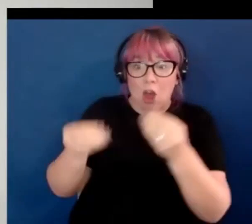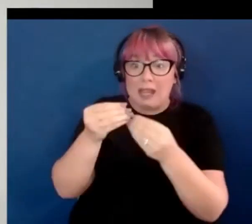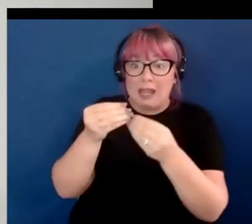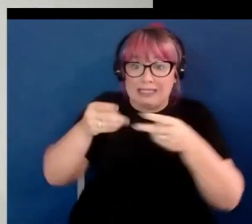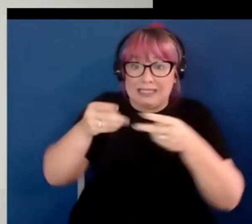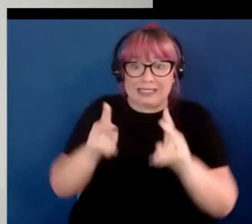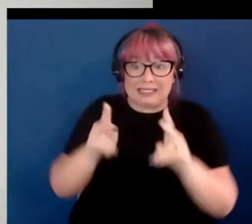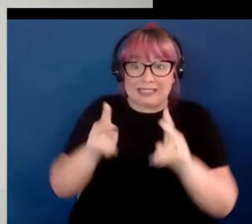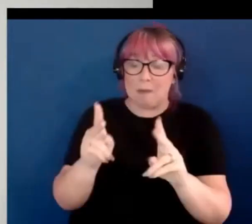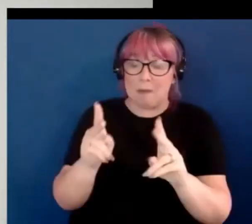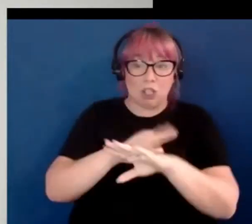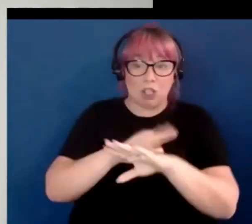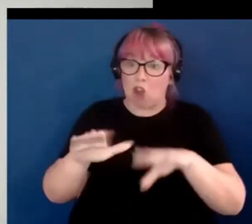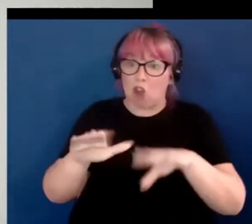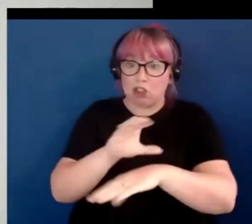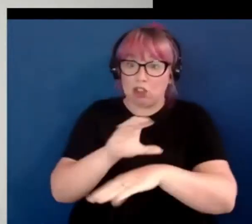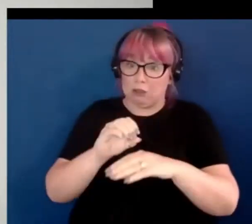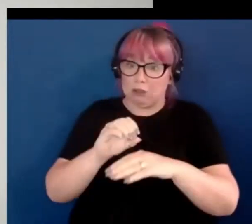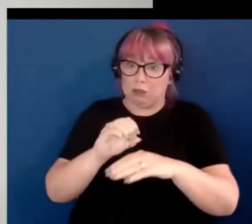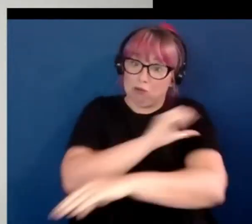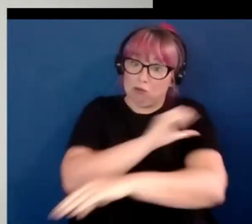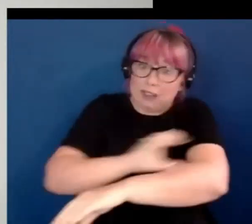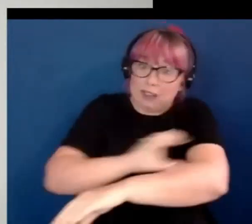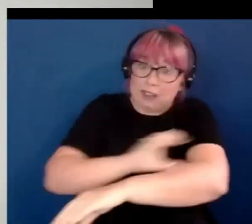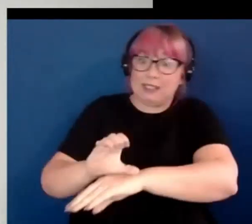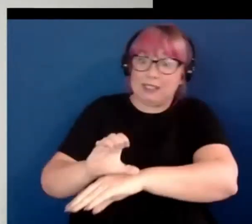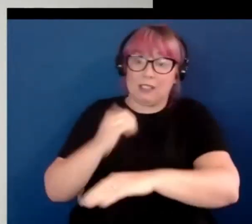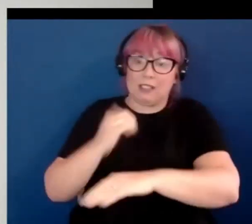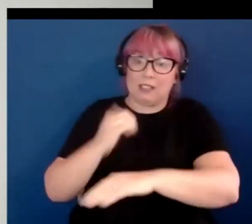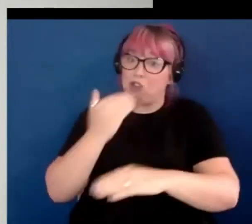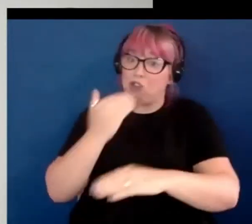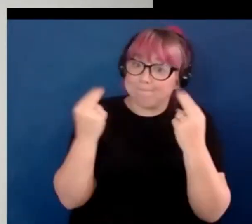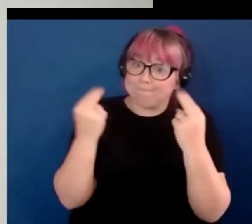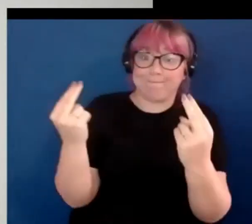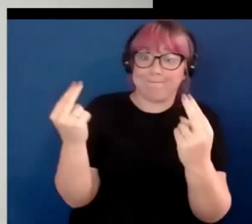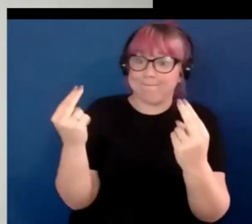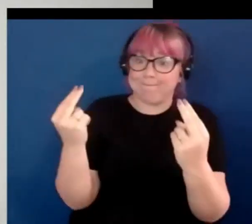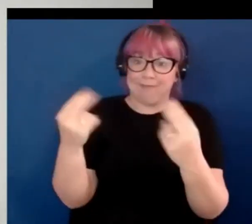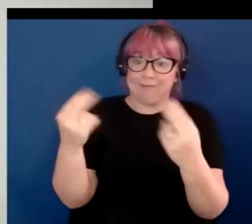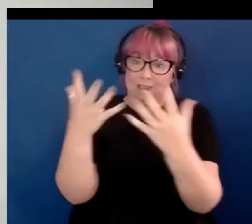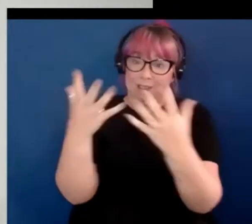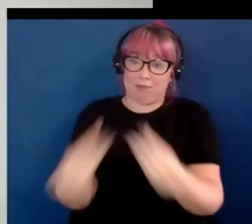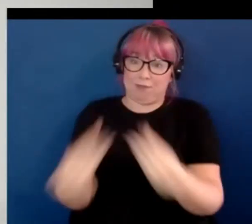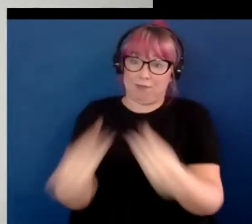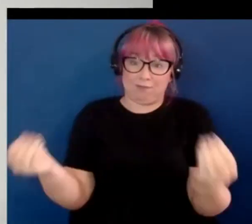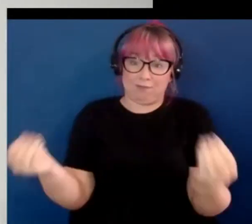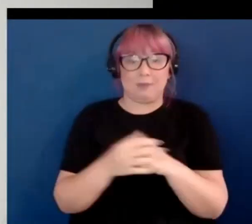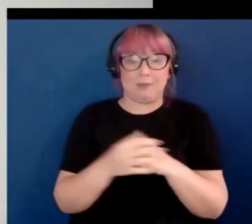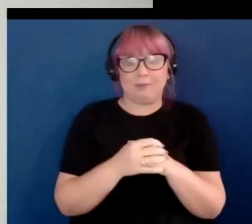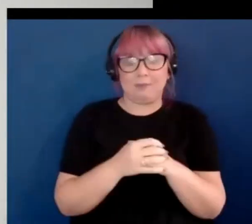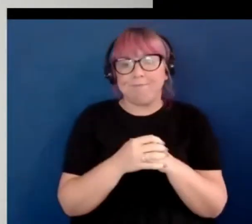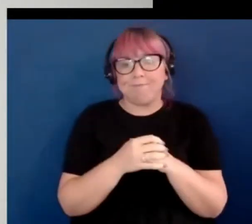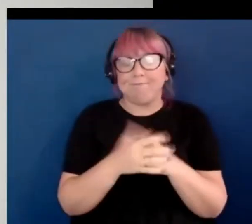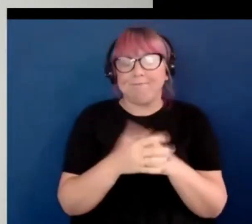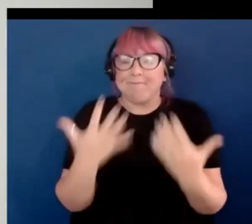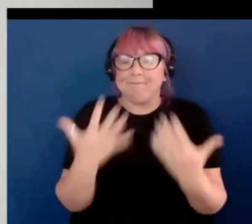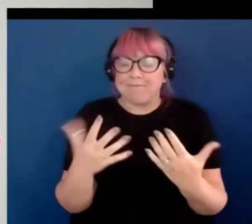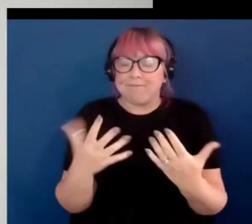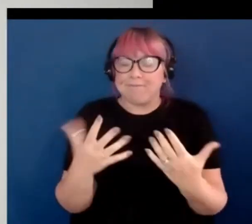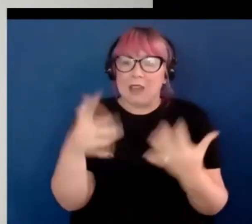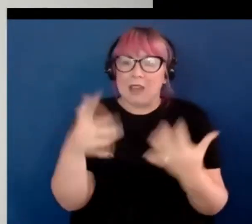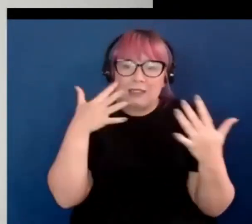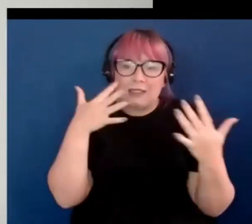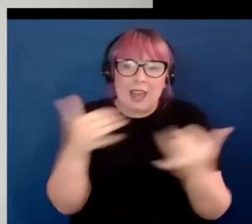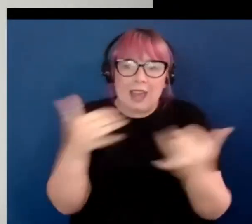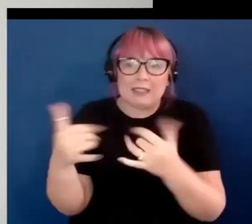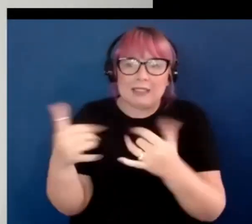crisis. One of the most telling failures is the contracting out of test and trace. This has left us in just about